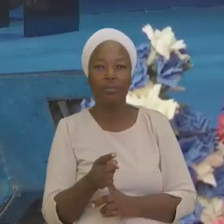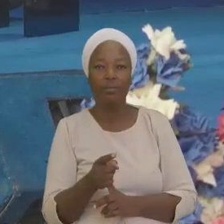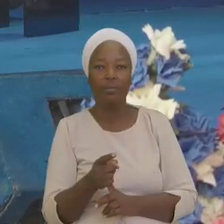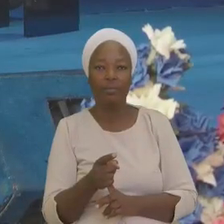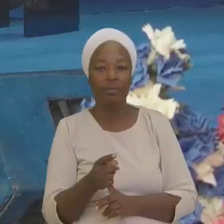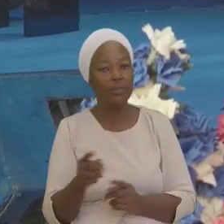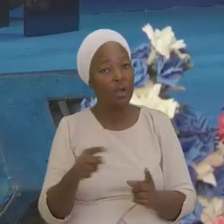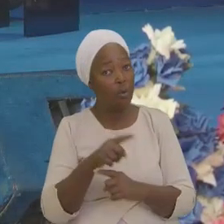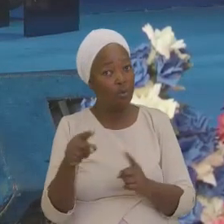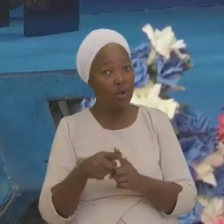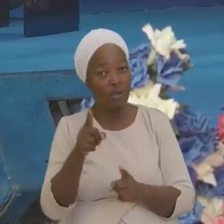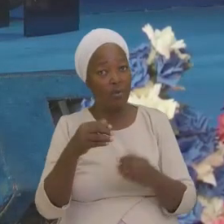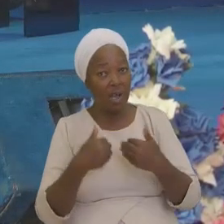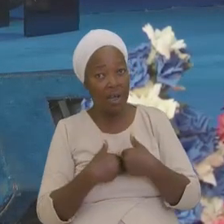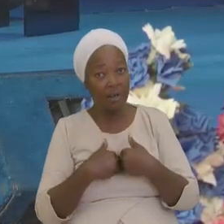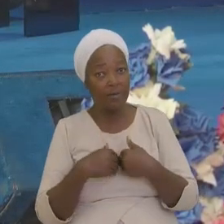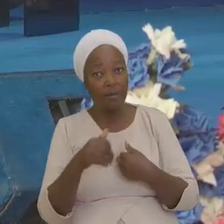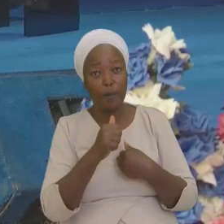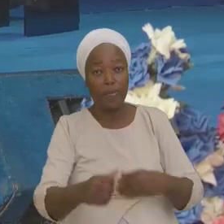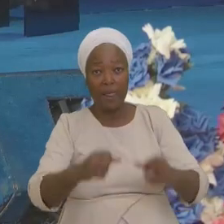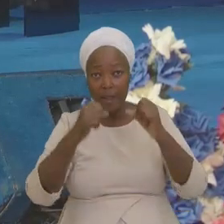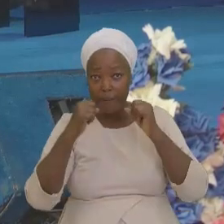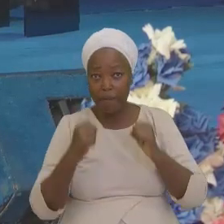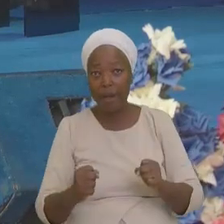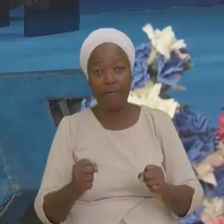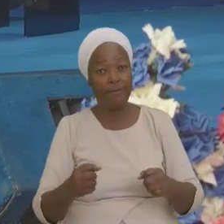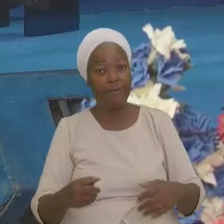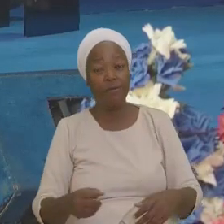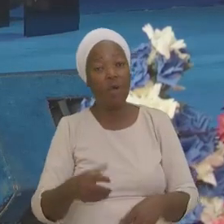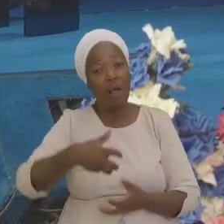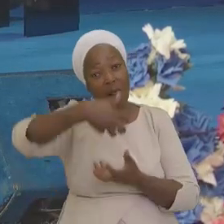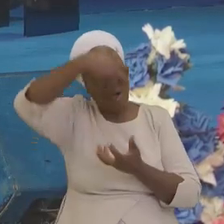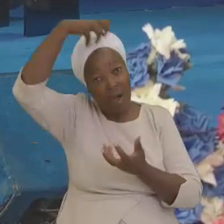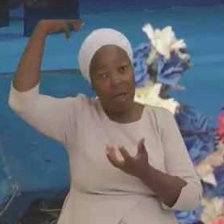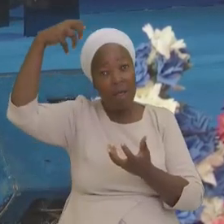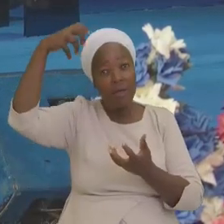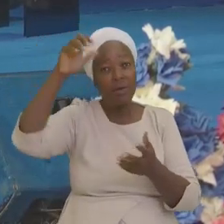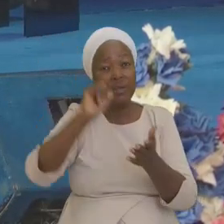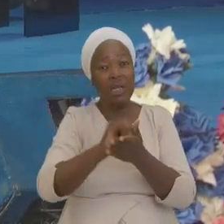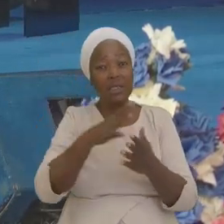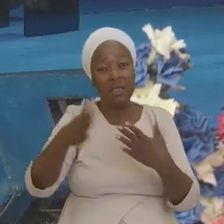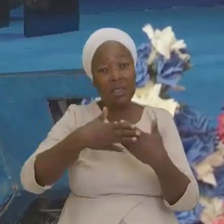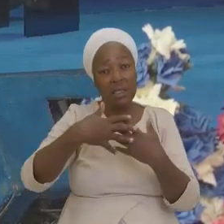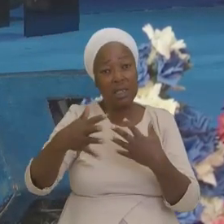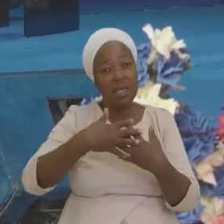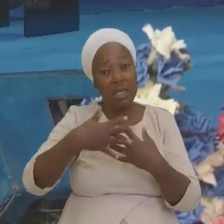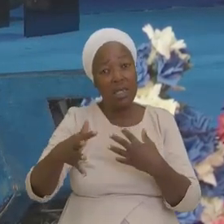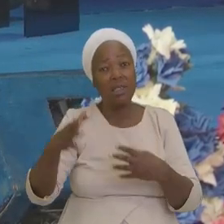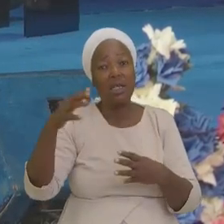When you have a powerful lion came and that is caged inside you,